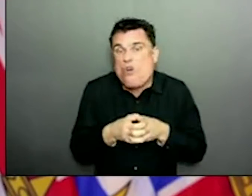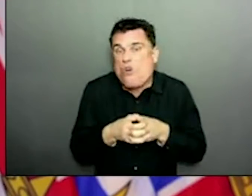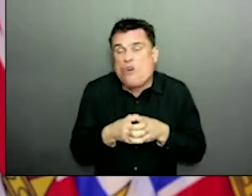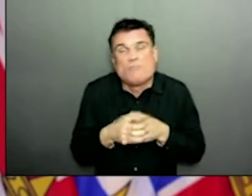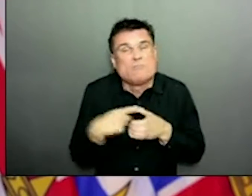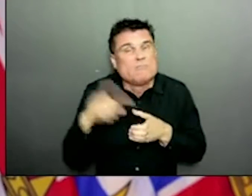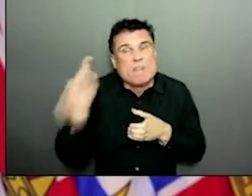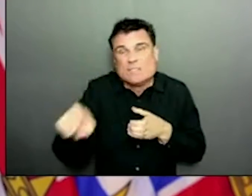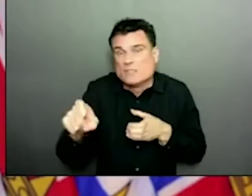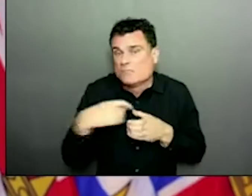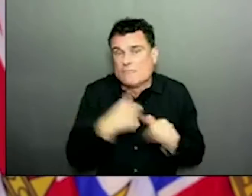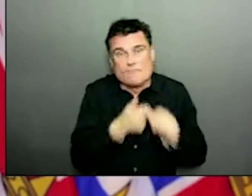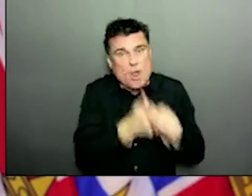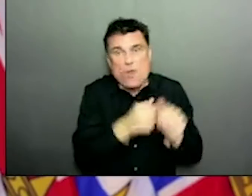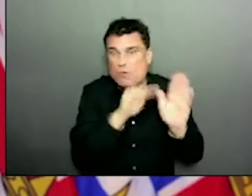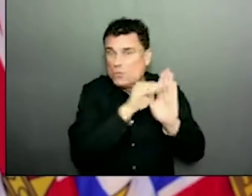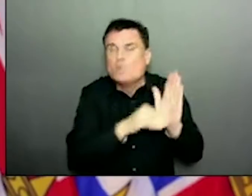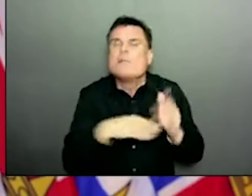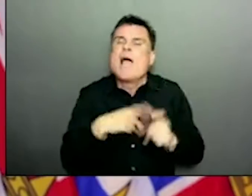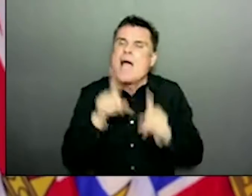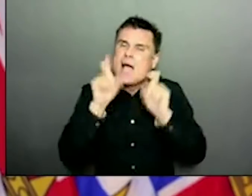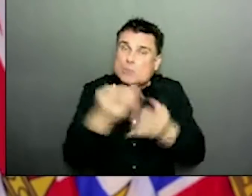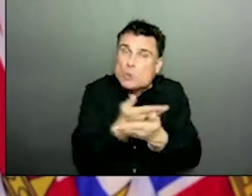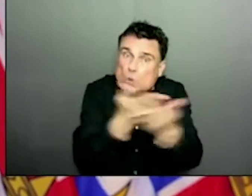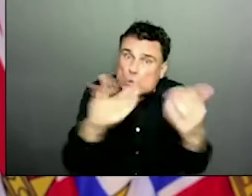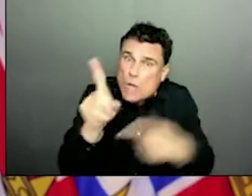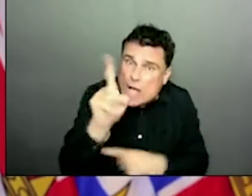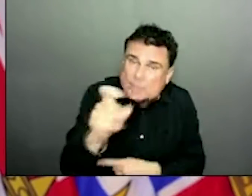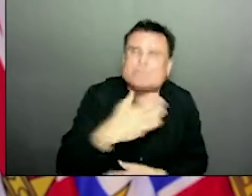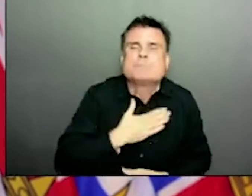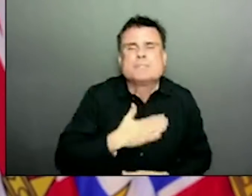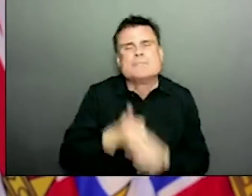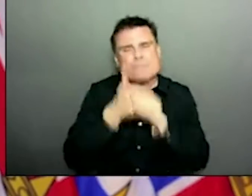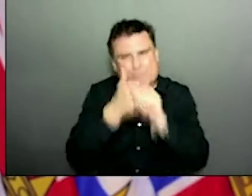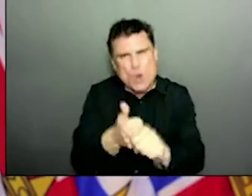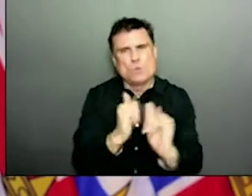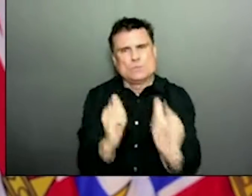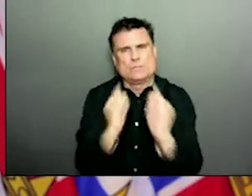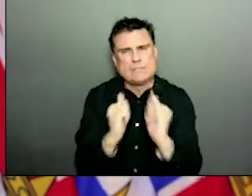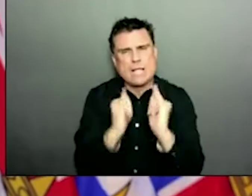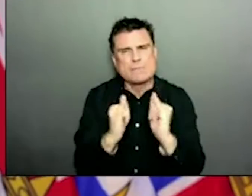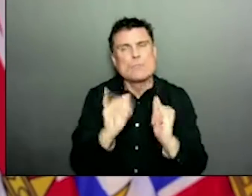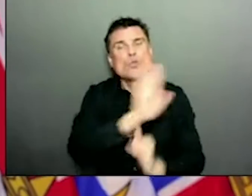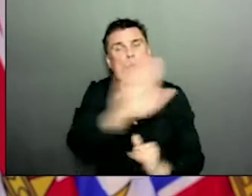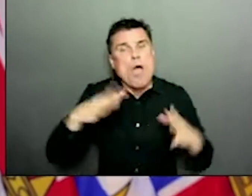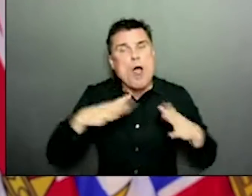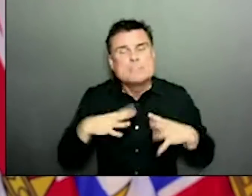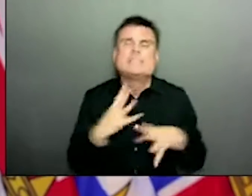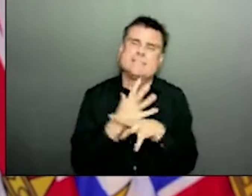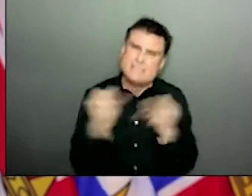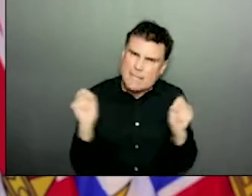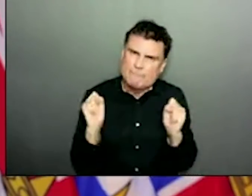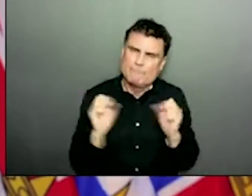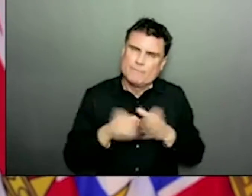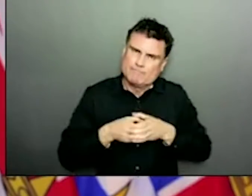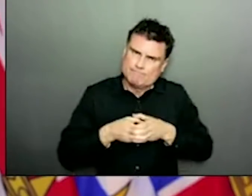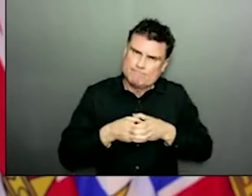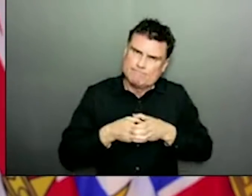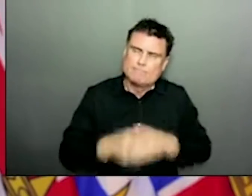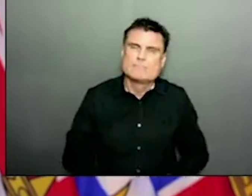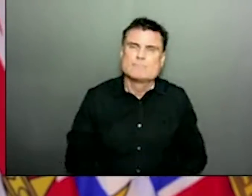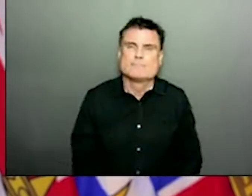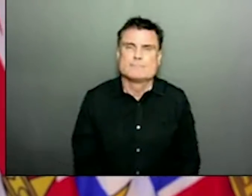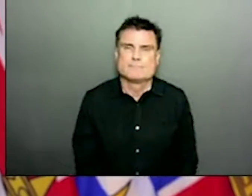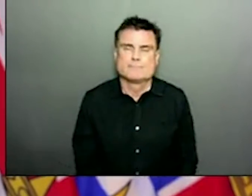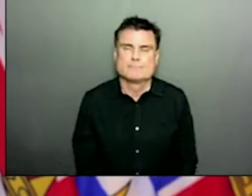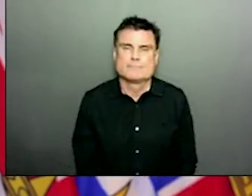same. Make the commitment today to have a safe holiday celebration. We may be days away from